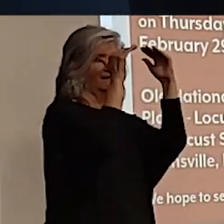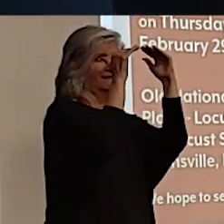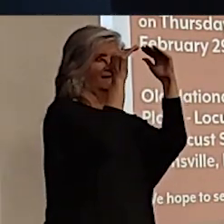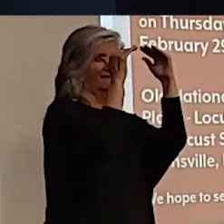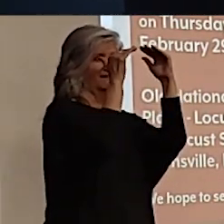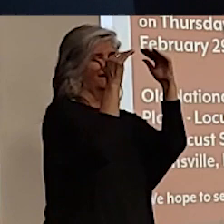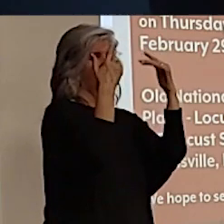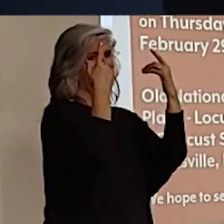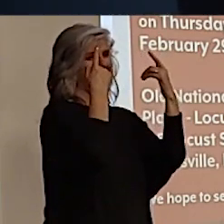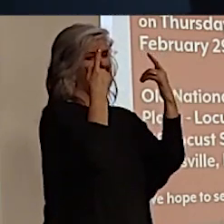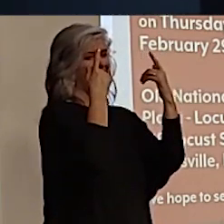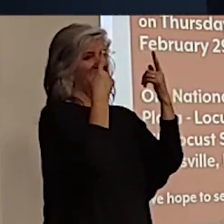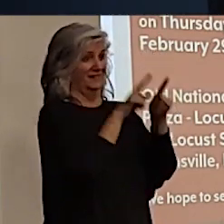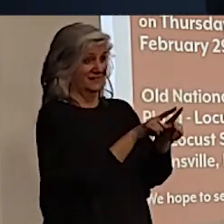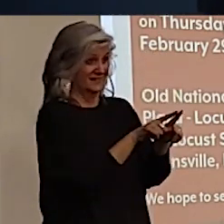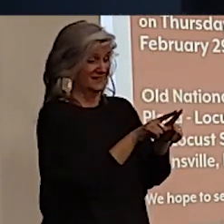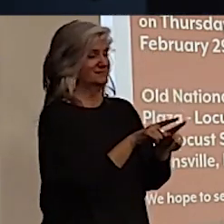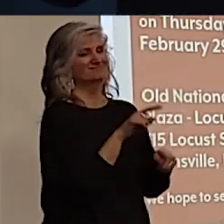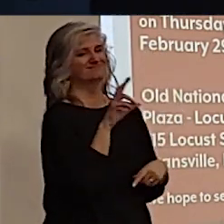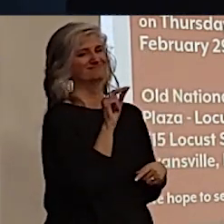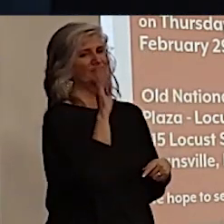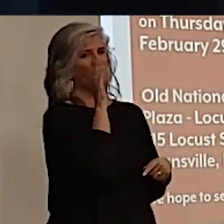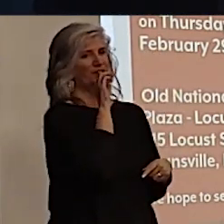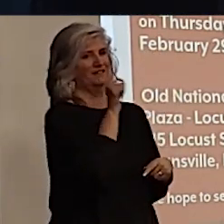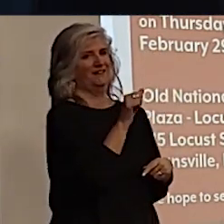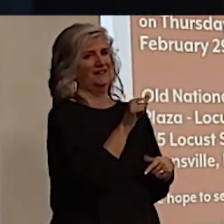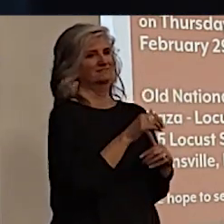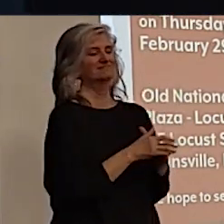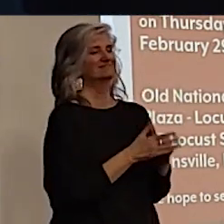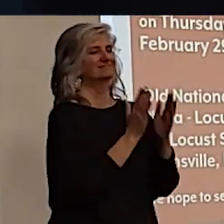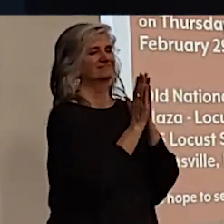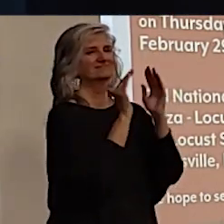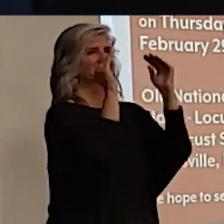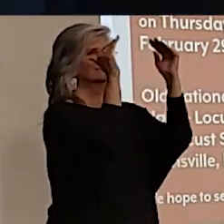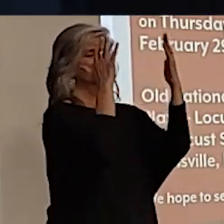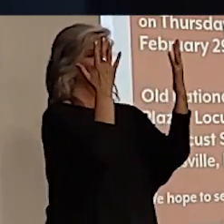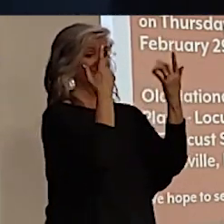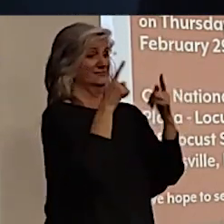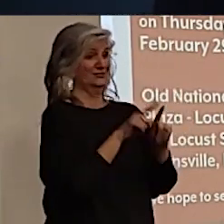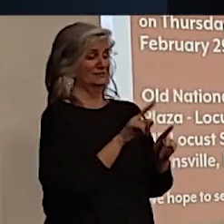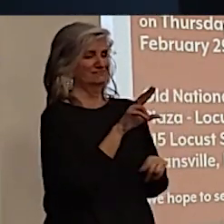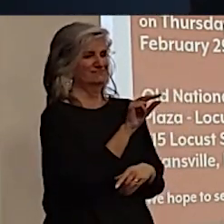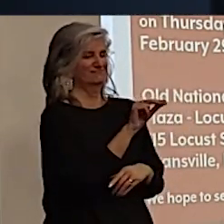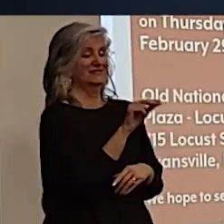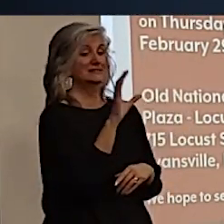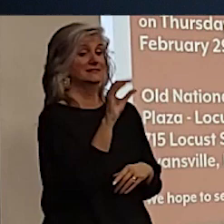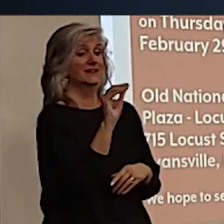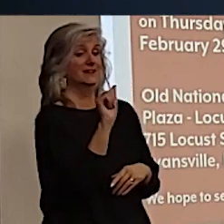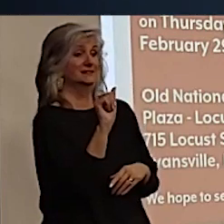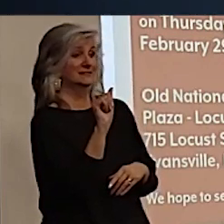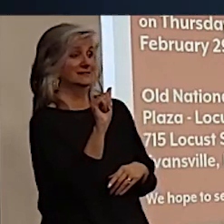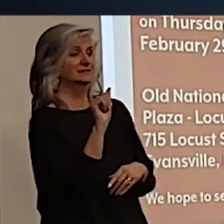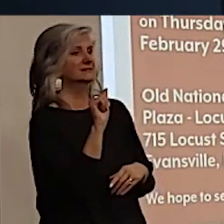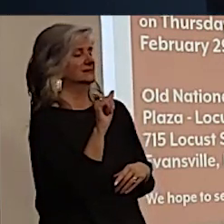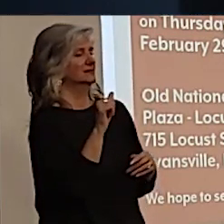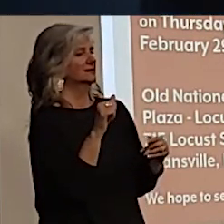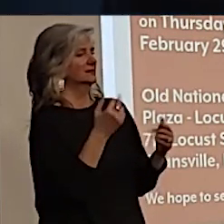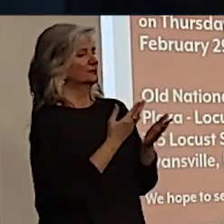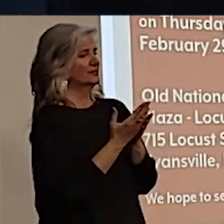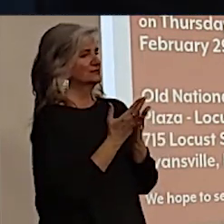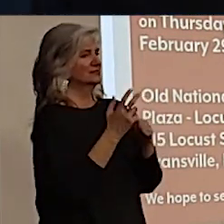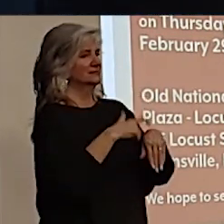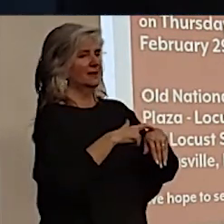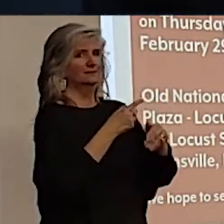of Indiana. No. That's not going to happen. That would be an enormous waste of CAC's resources and time. So we just